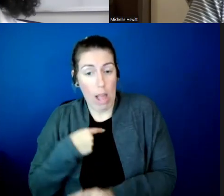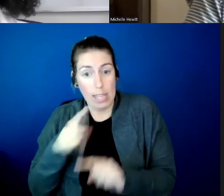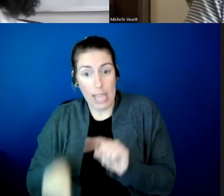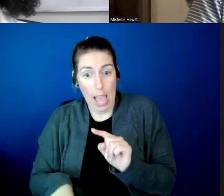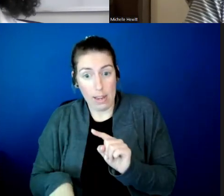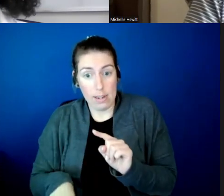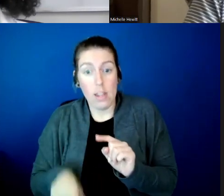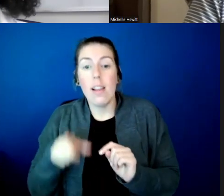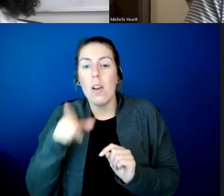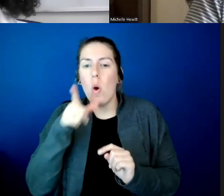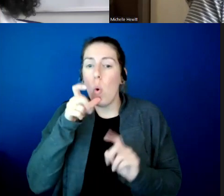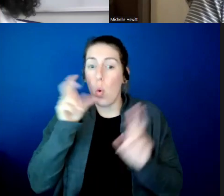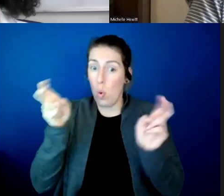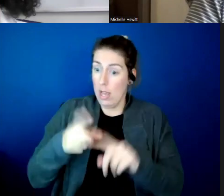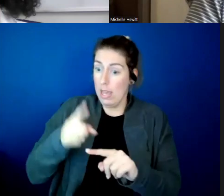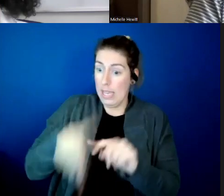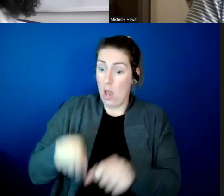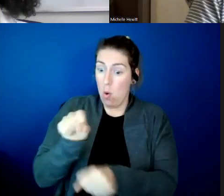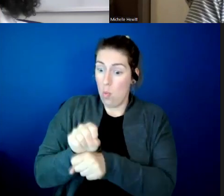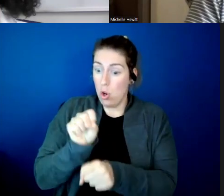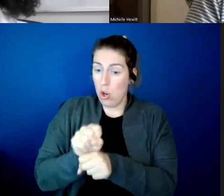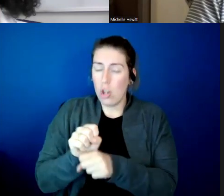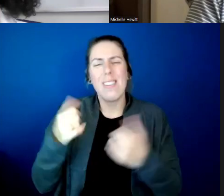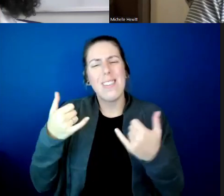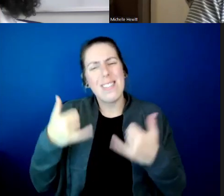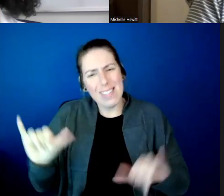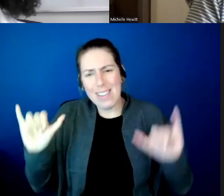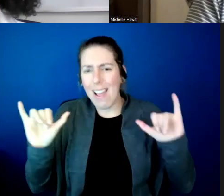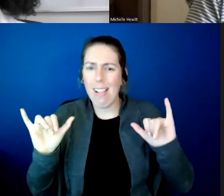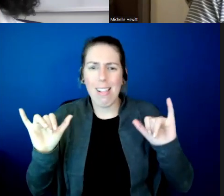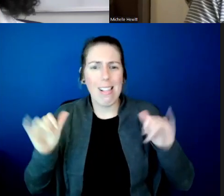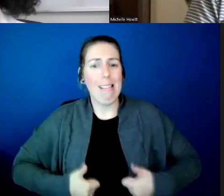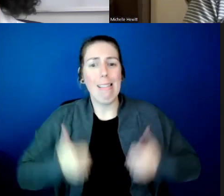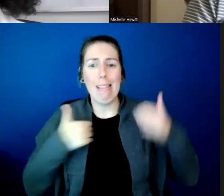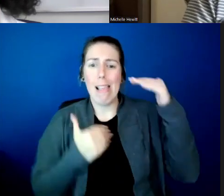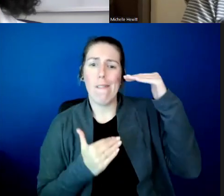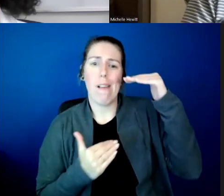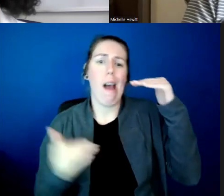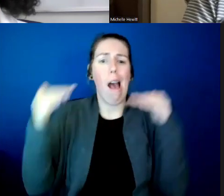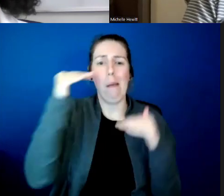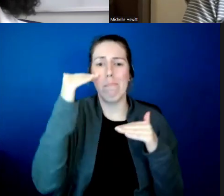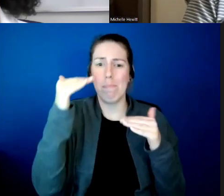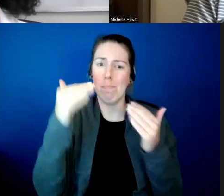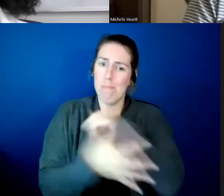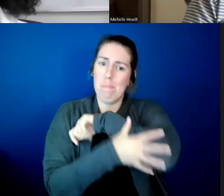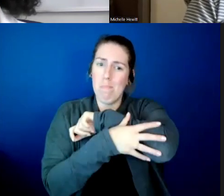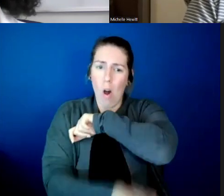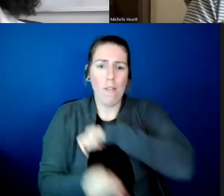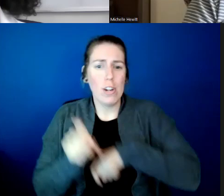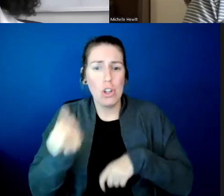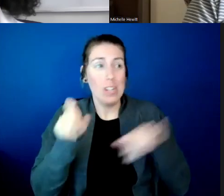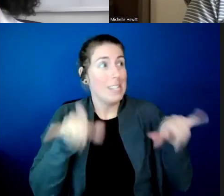to have a life that is not in poverty as much as anybody who works, right?